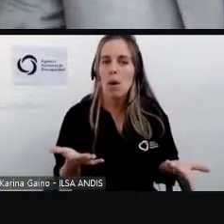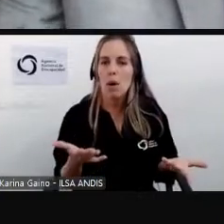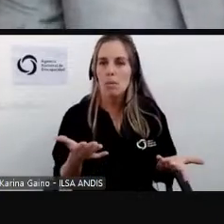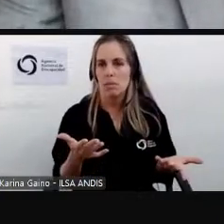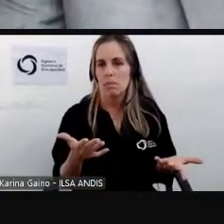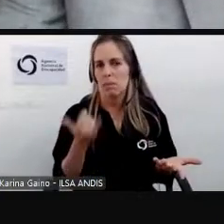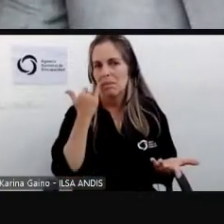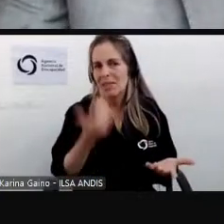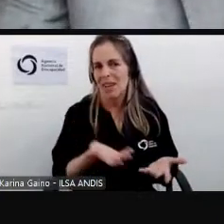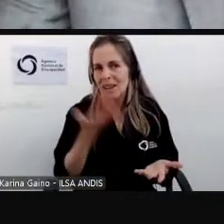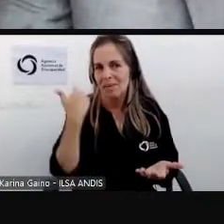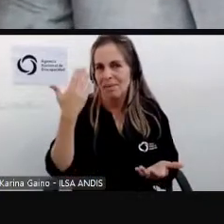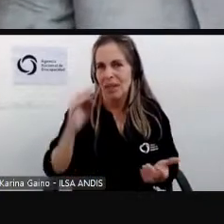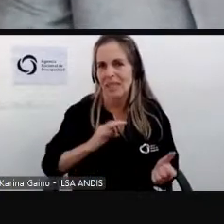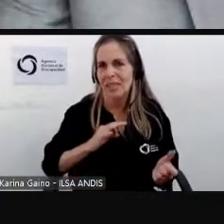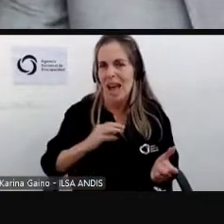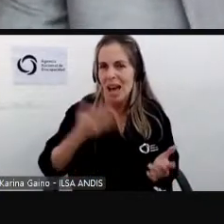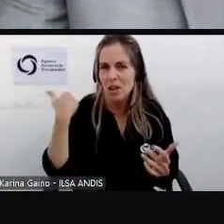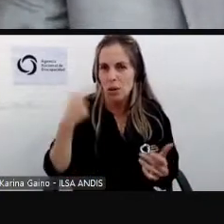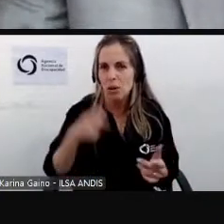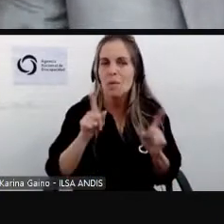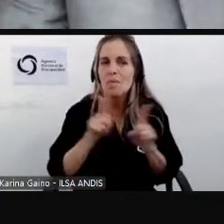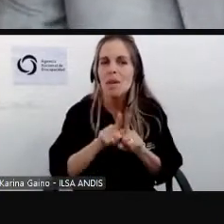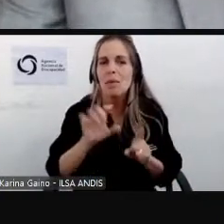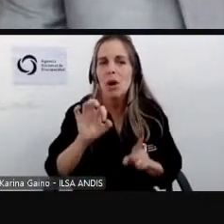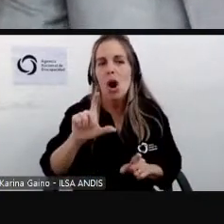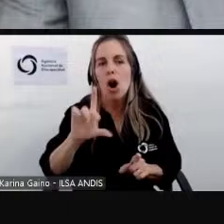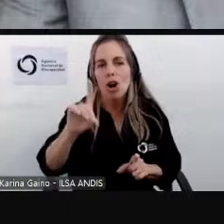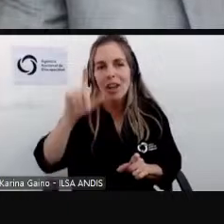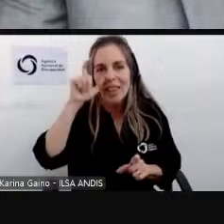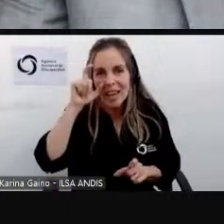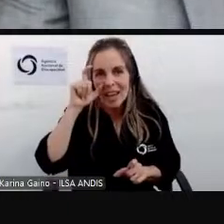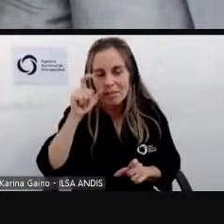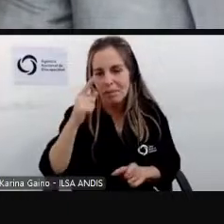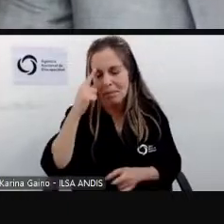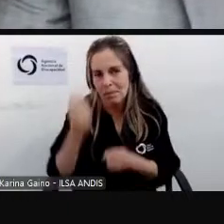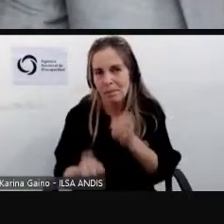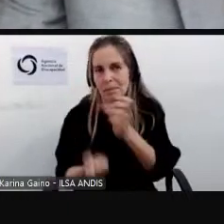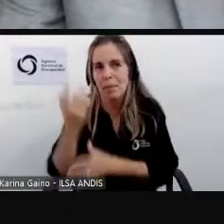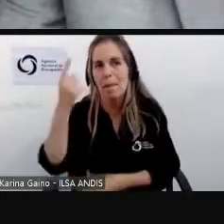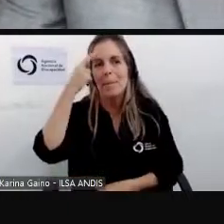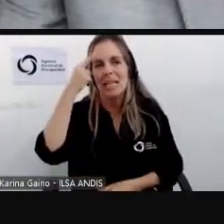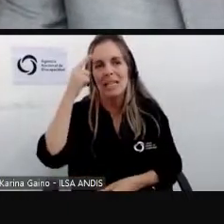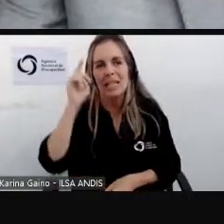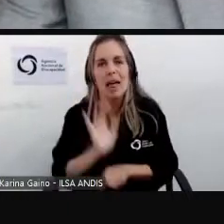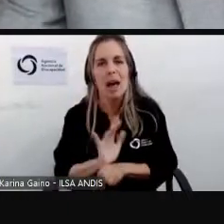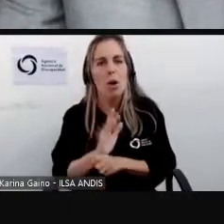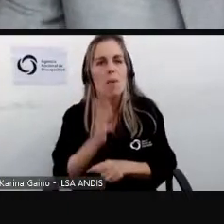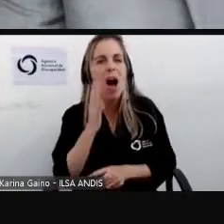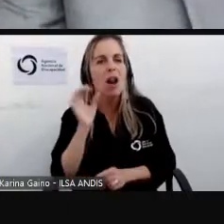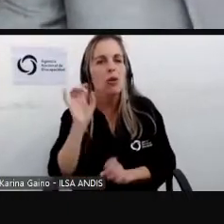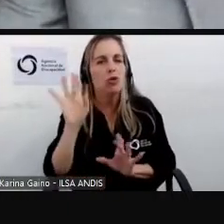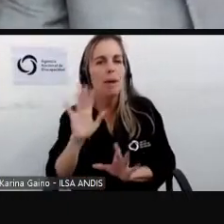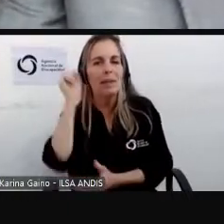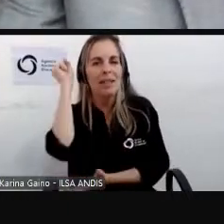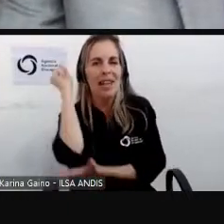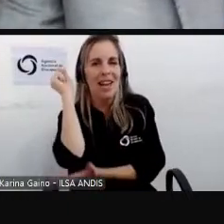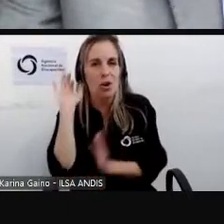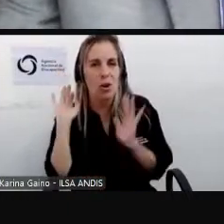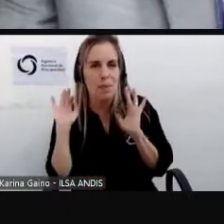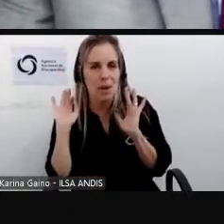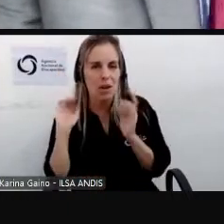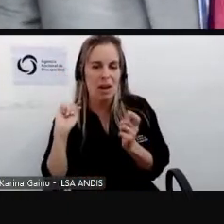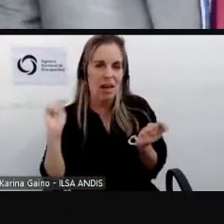all the way follows all these spaces, and moreover the exercise done by the OECD that used to be thought as